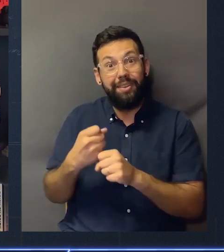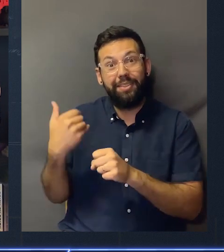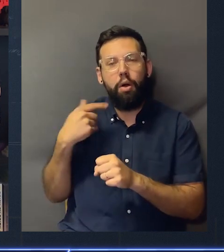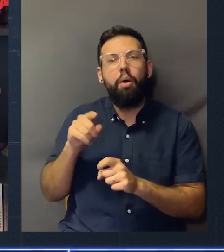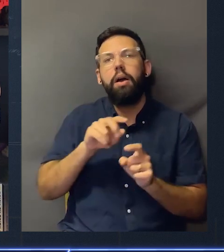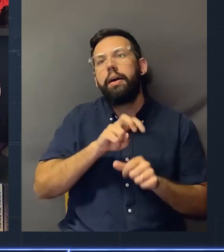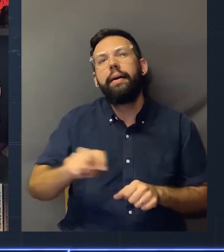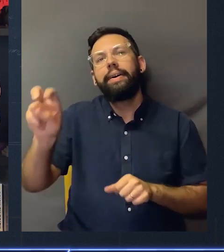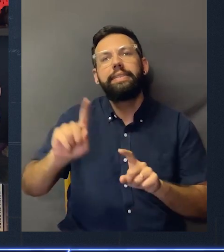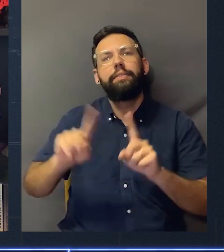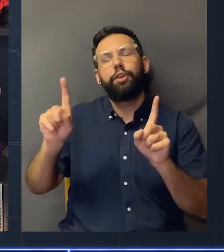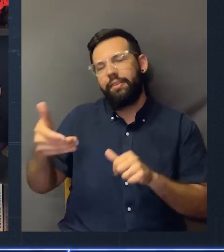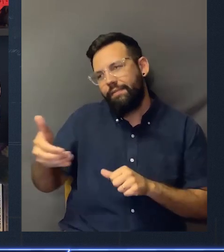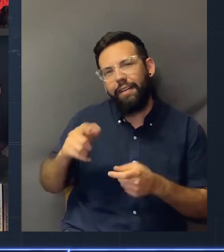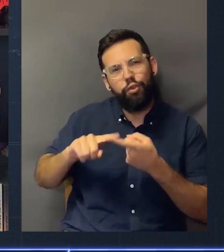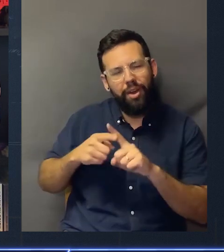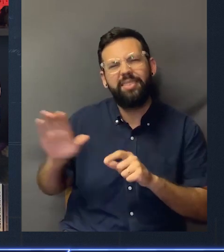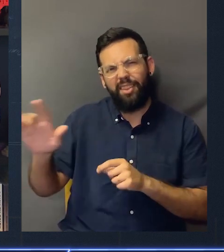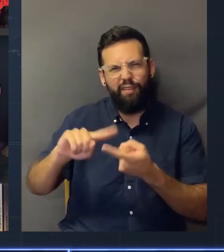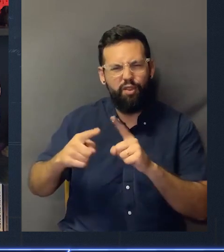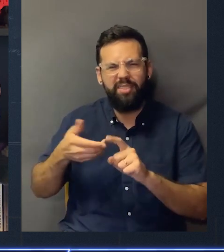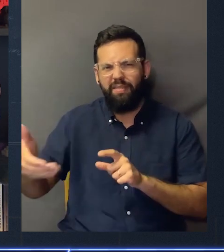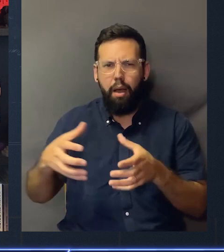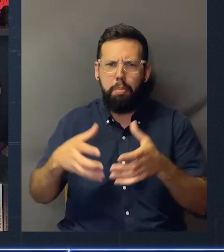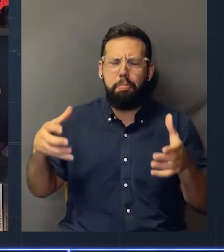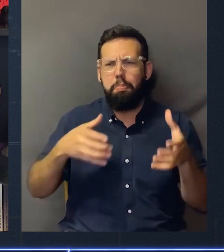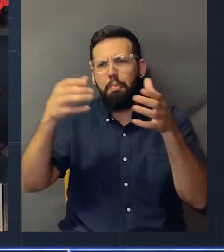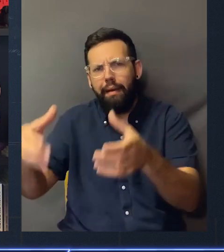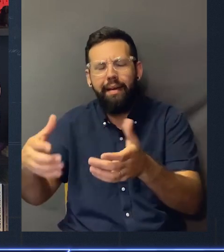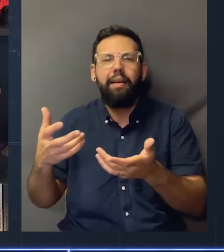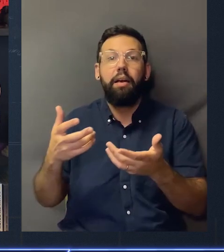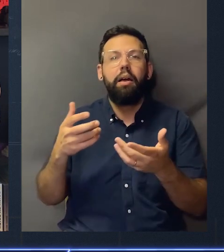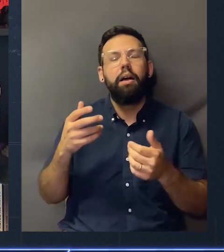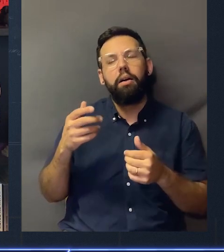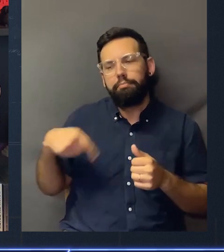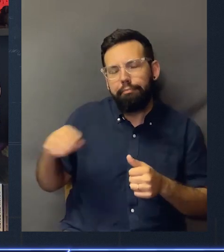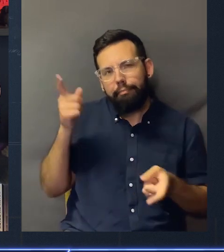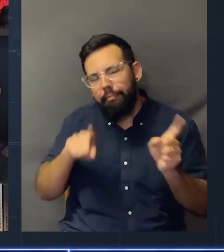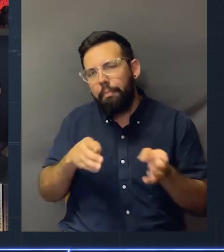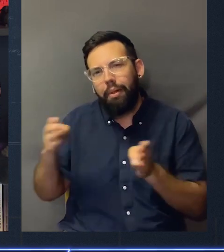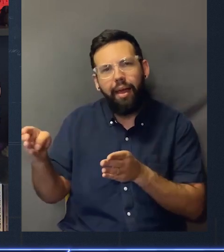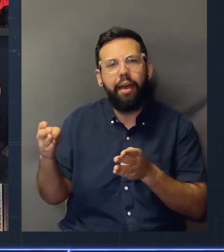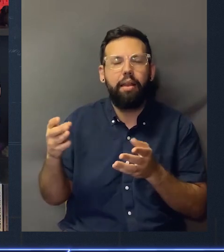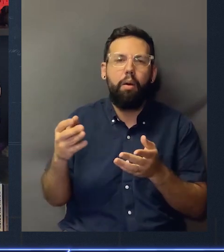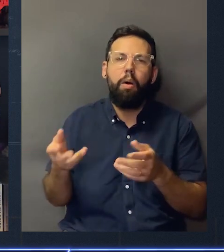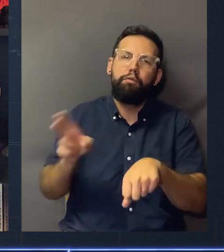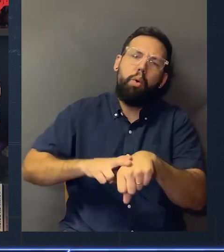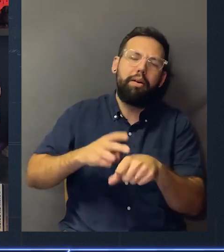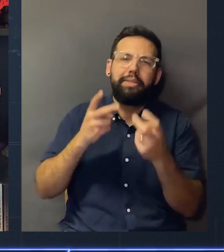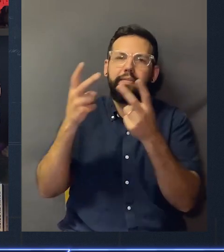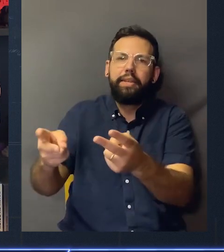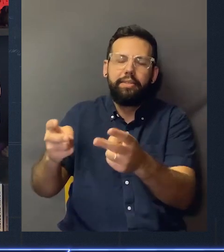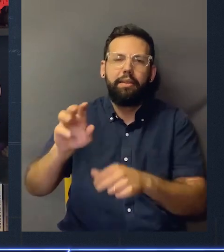of friends. As part of our planning, we of course decided to, we were going to go see Machu Picchu, one of the most amazing tourist sites